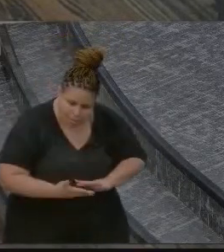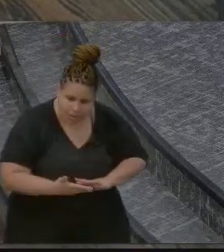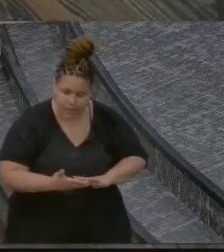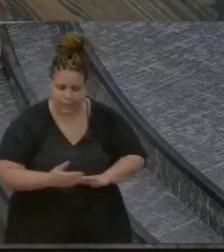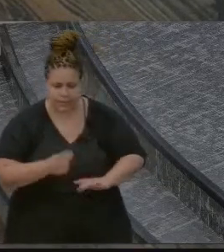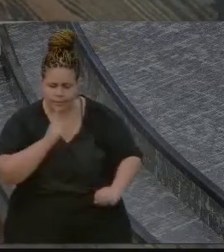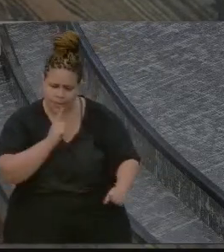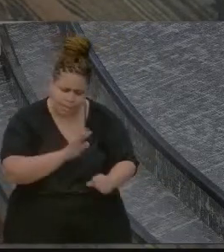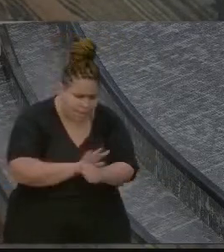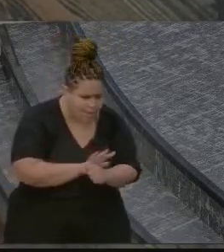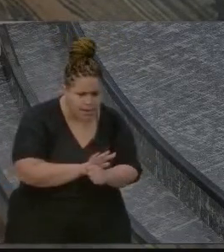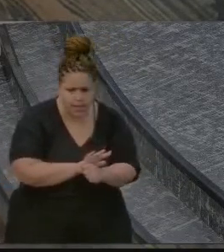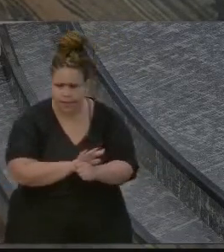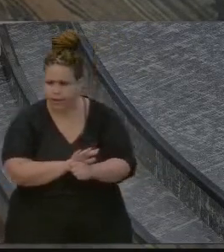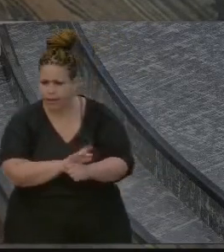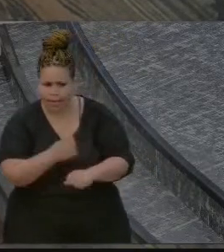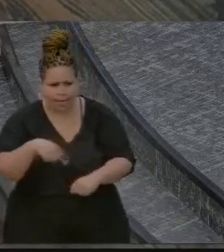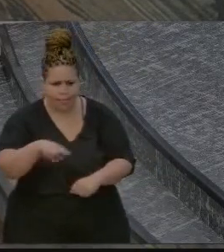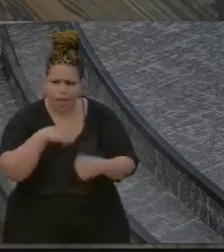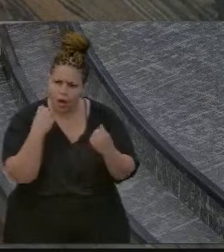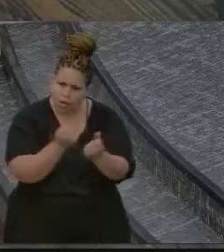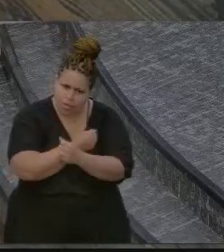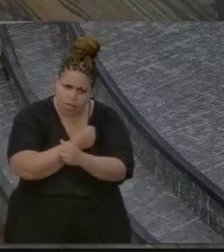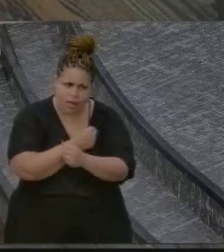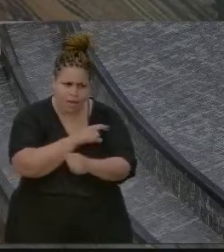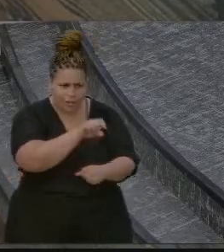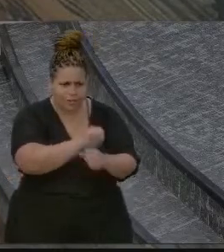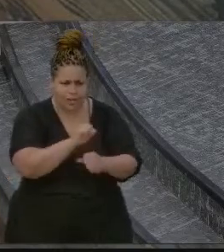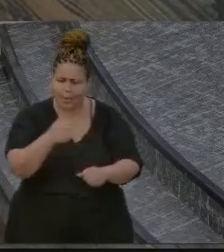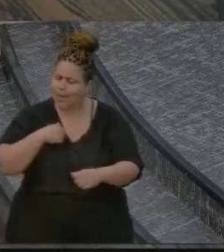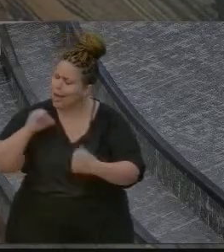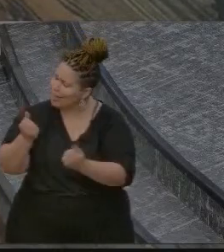it. And I love mine.